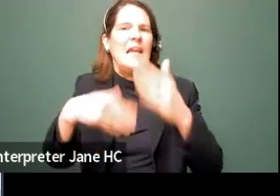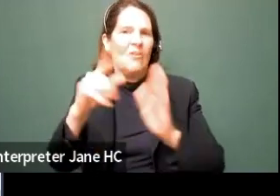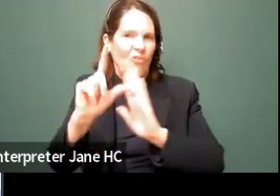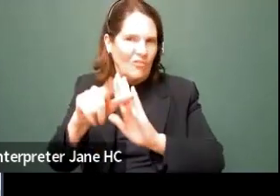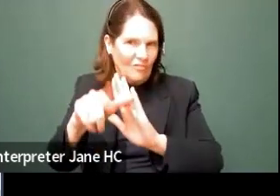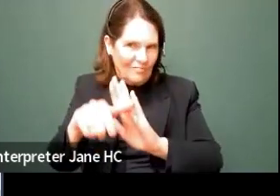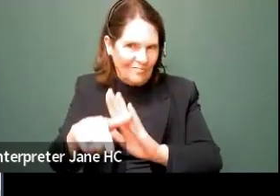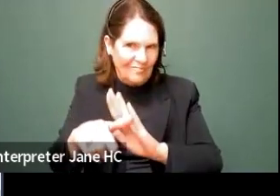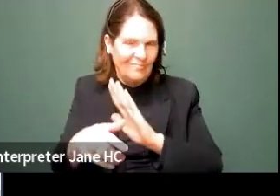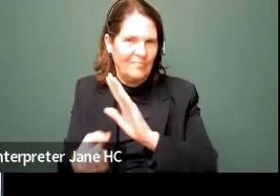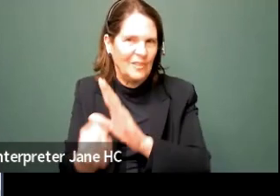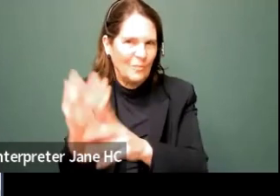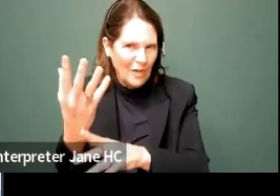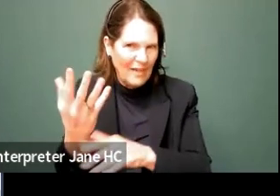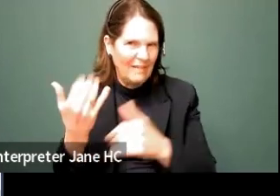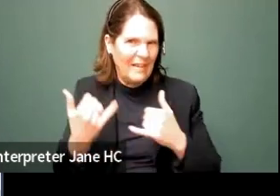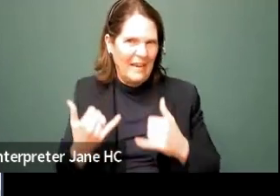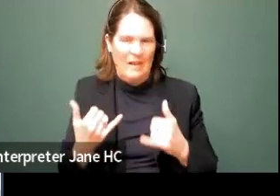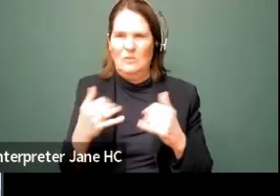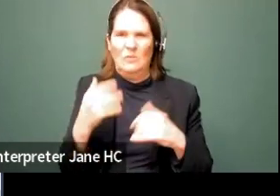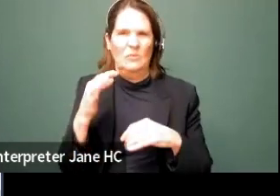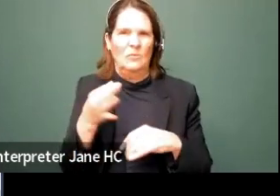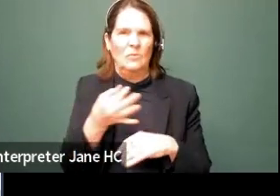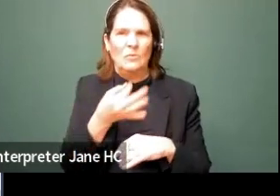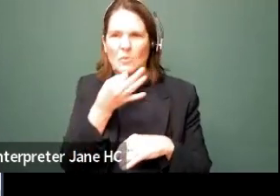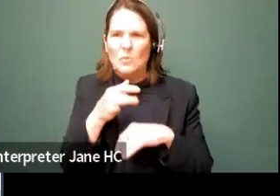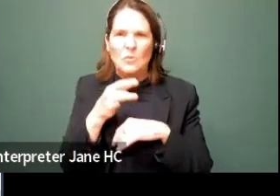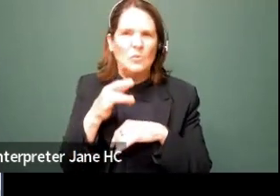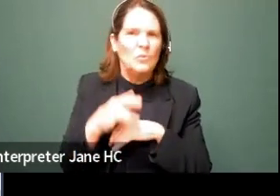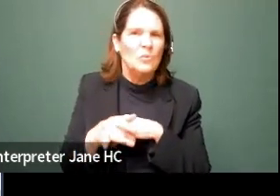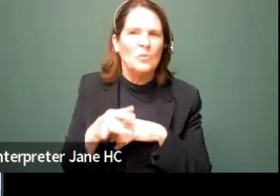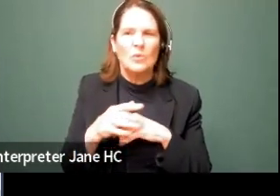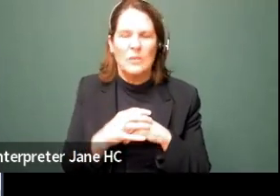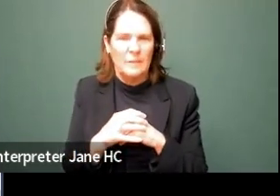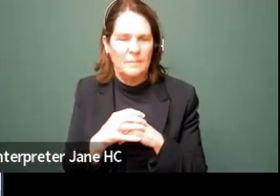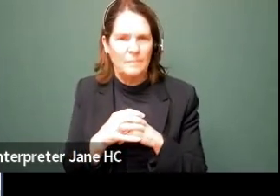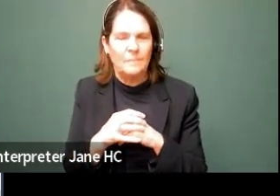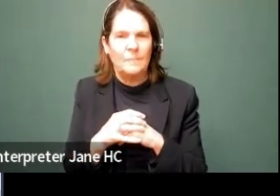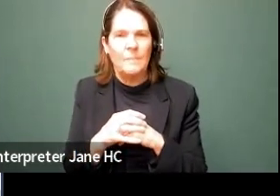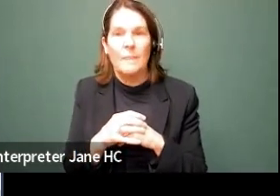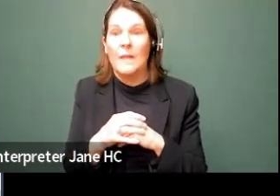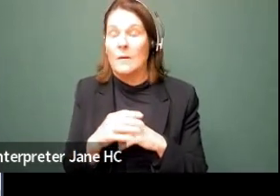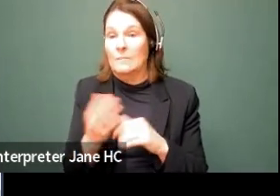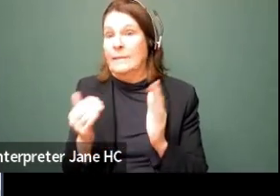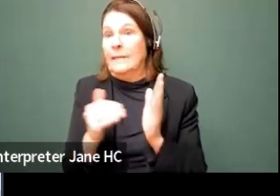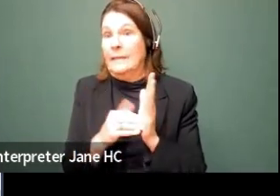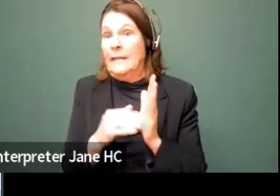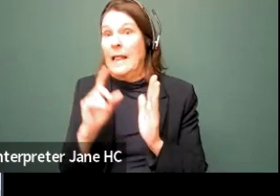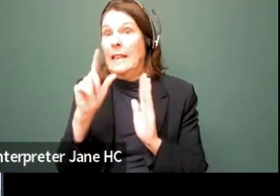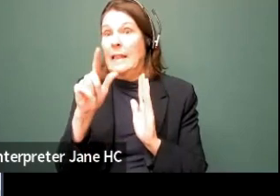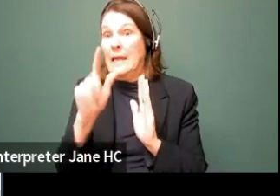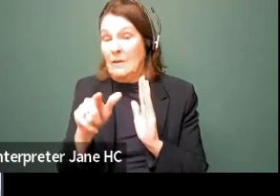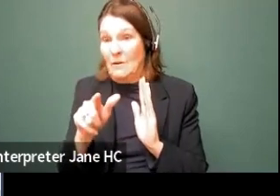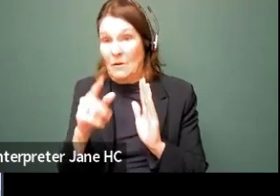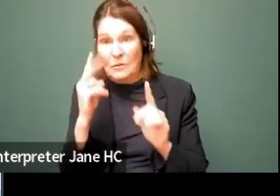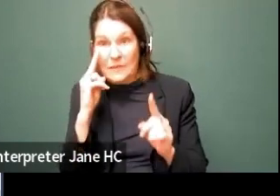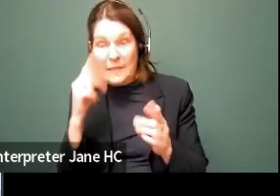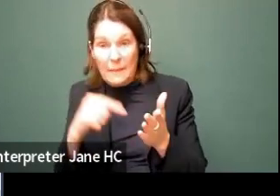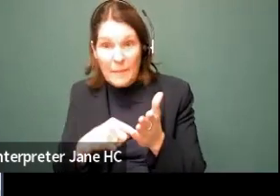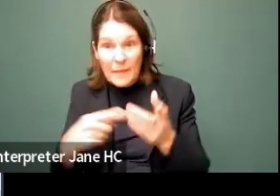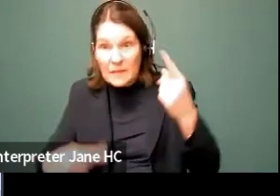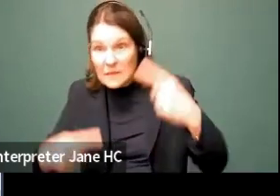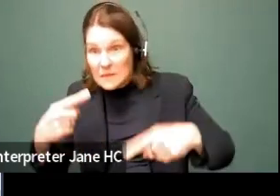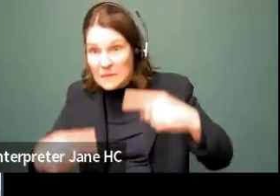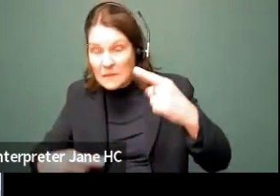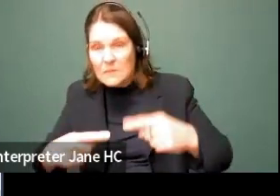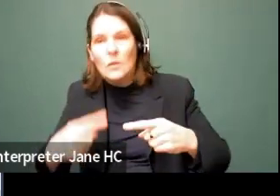entered committee of conference yet. But when they do, all those bills will be listed here, and you can